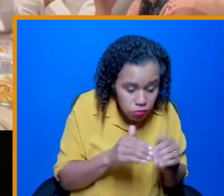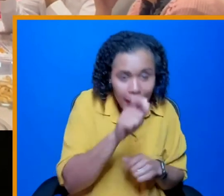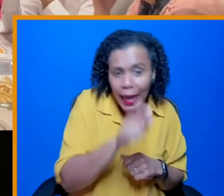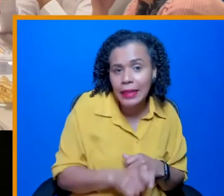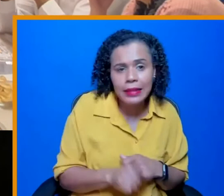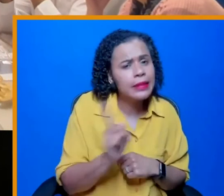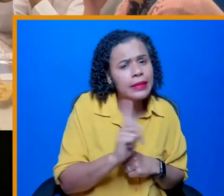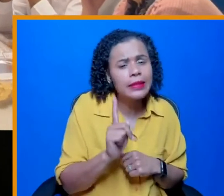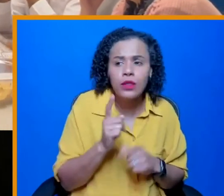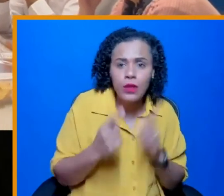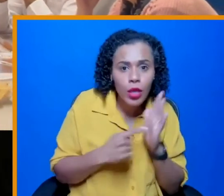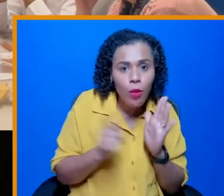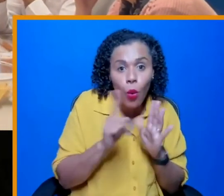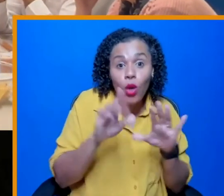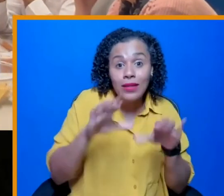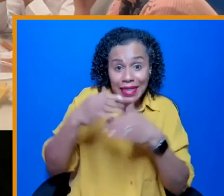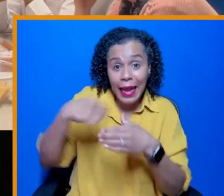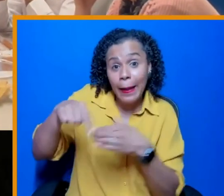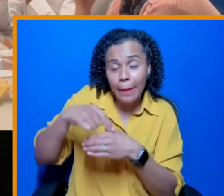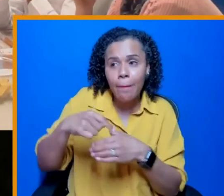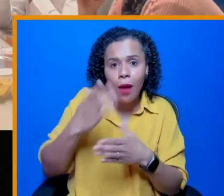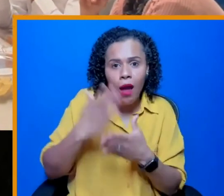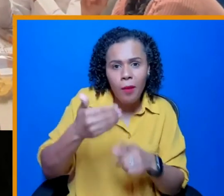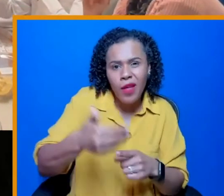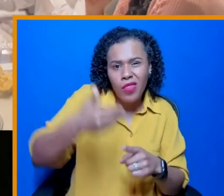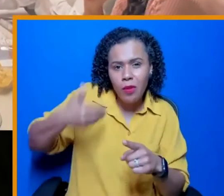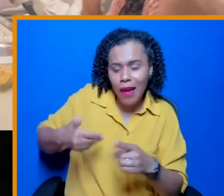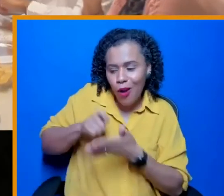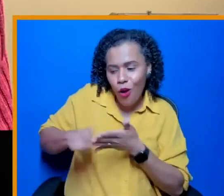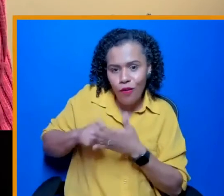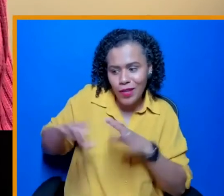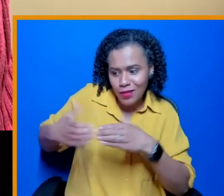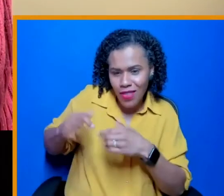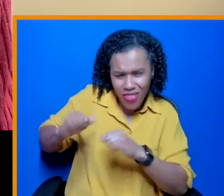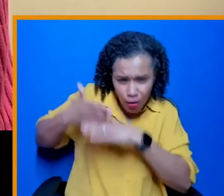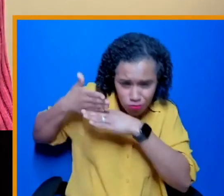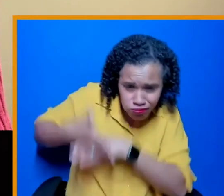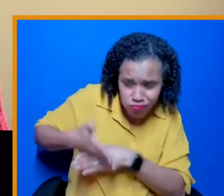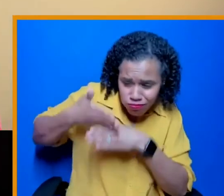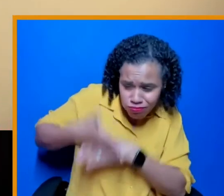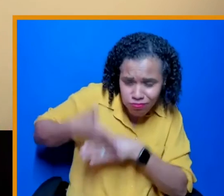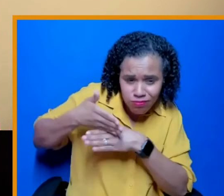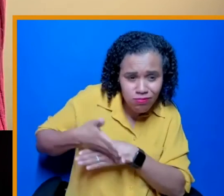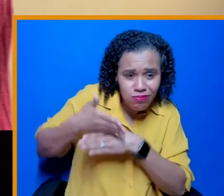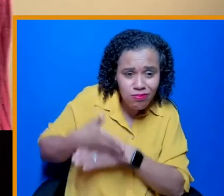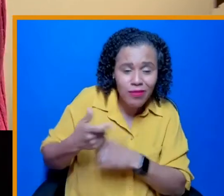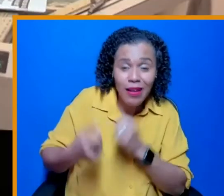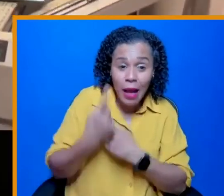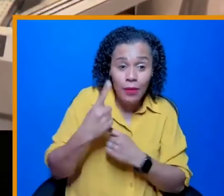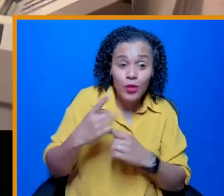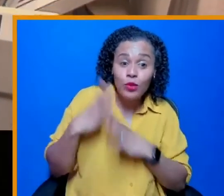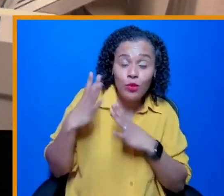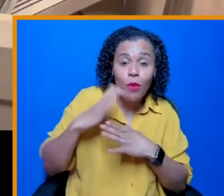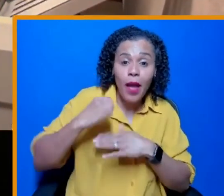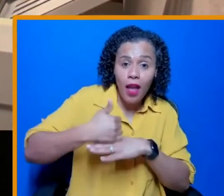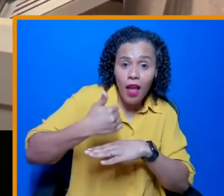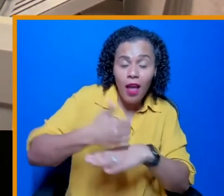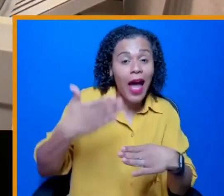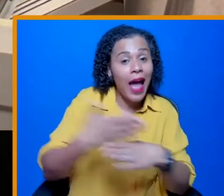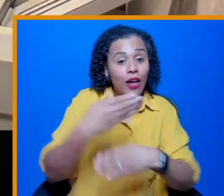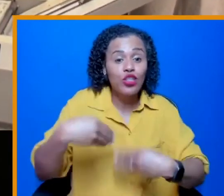about the team, and in particular the back office team, and the work that goes off preparing for action